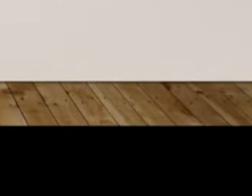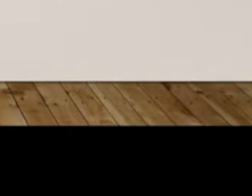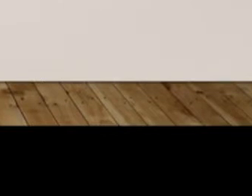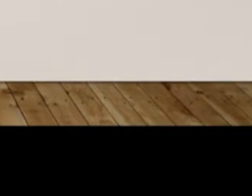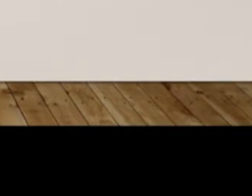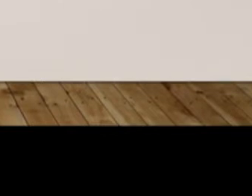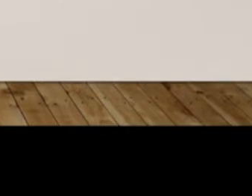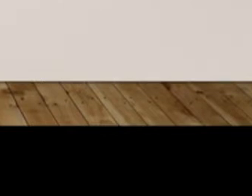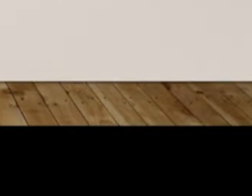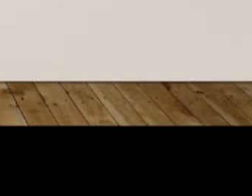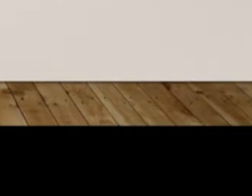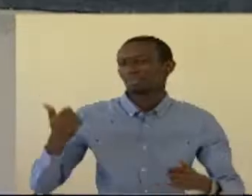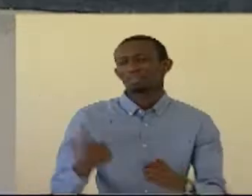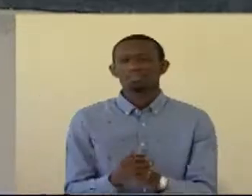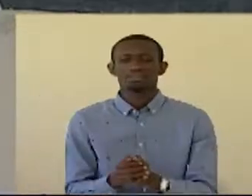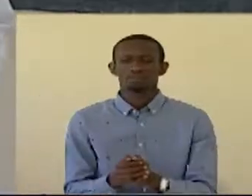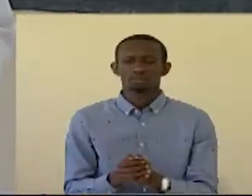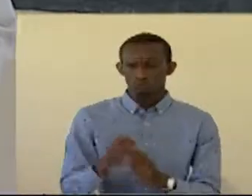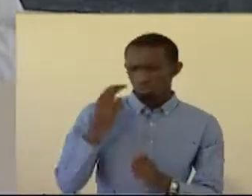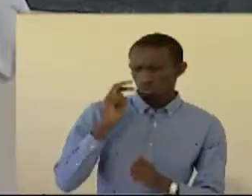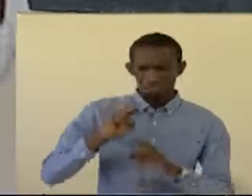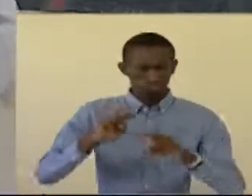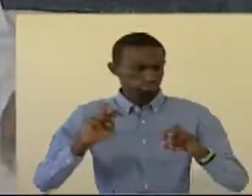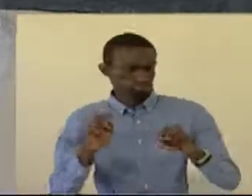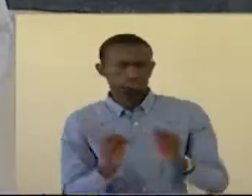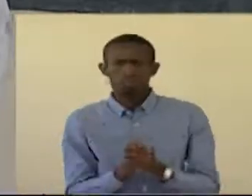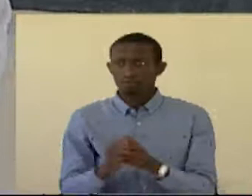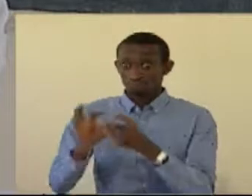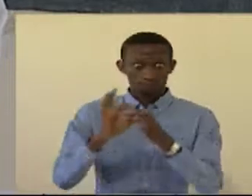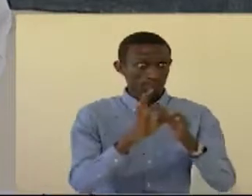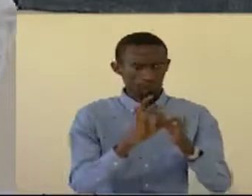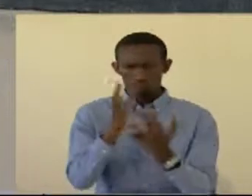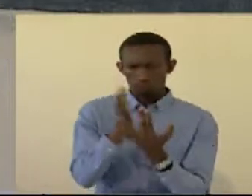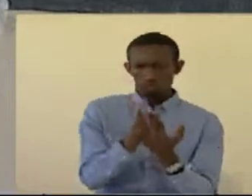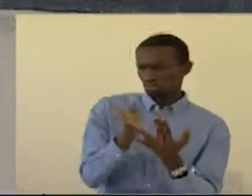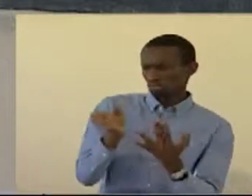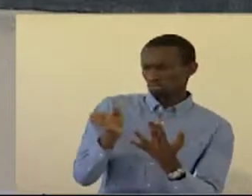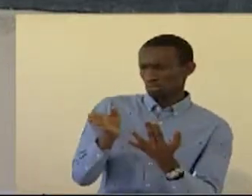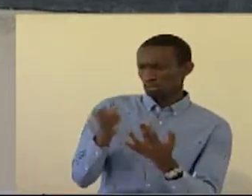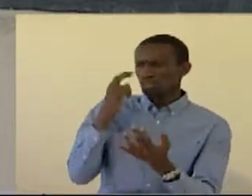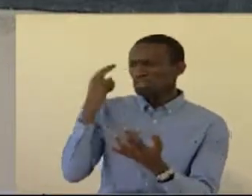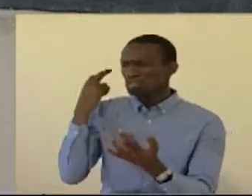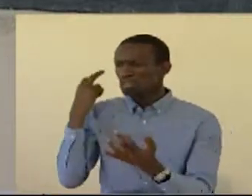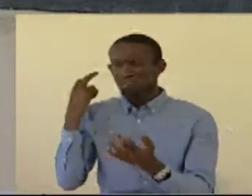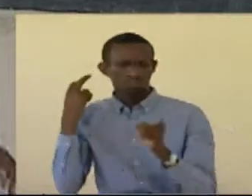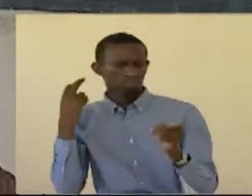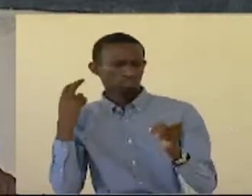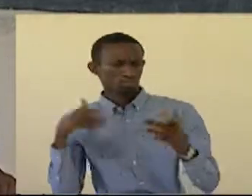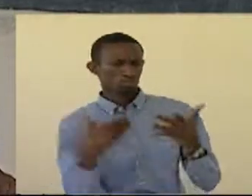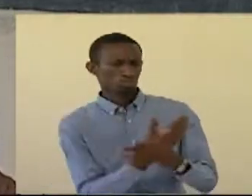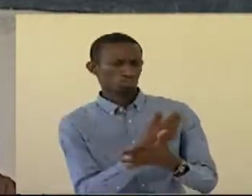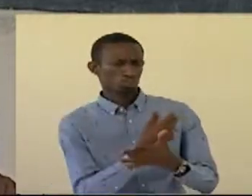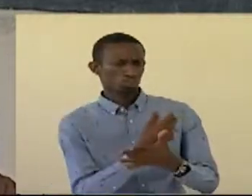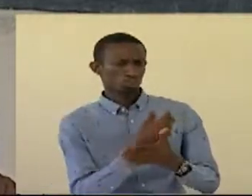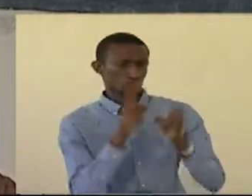is always better to find the connection between the revision and the new lesson. So